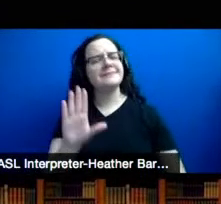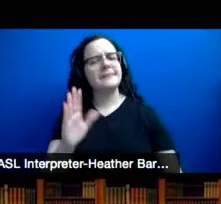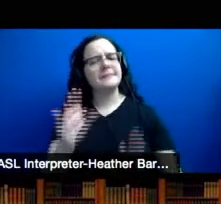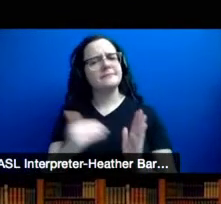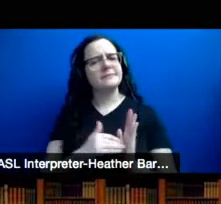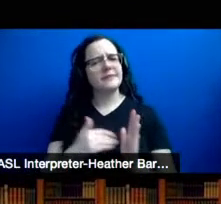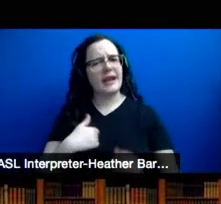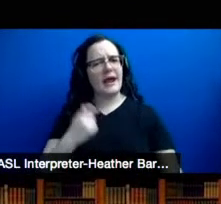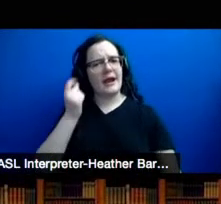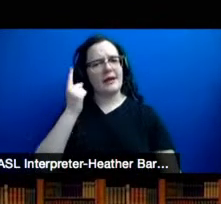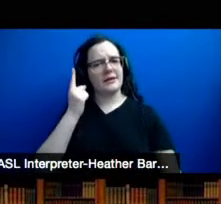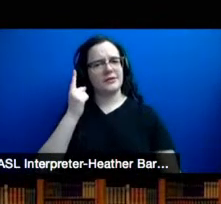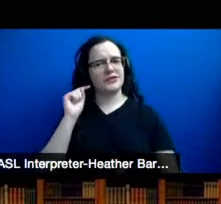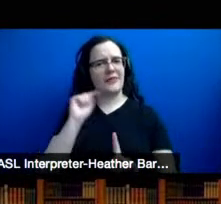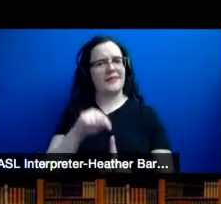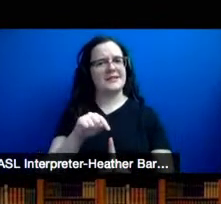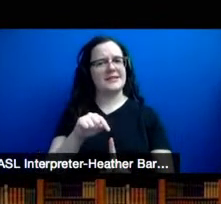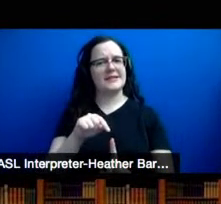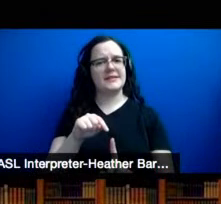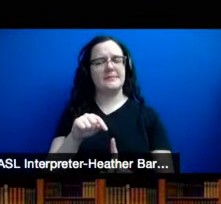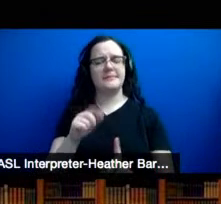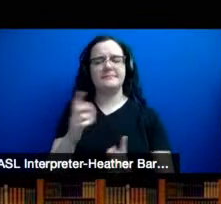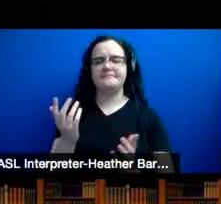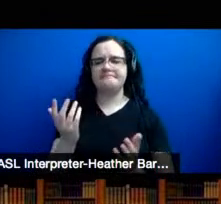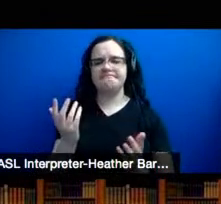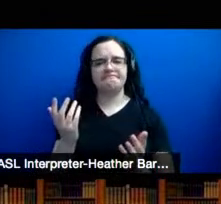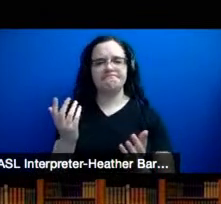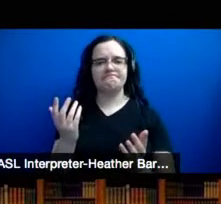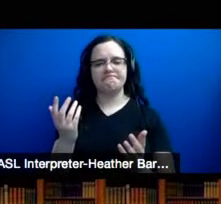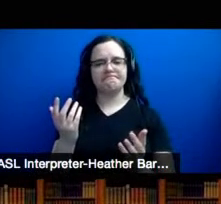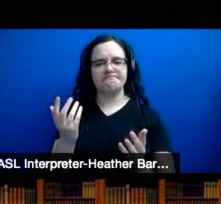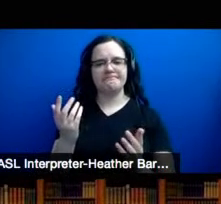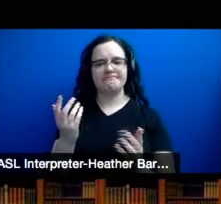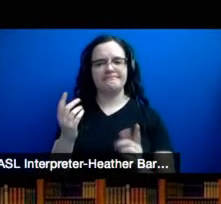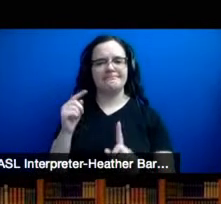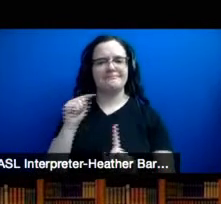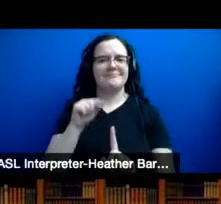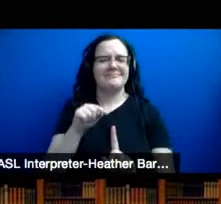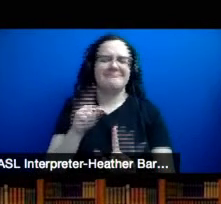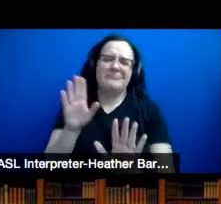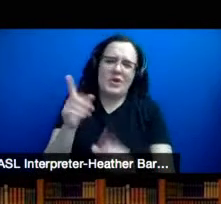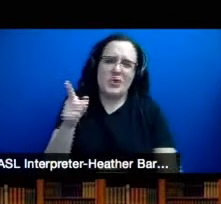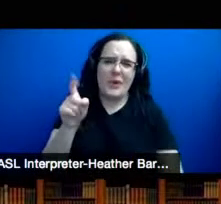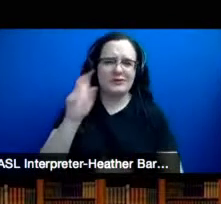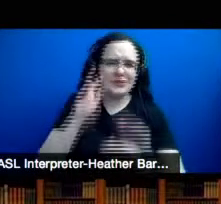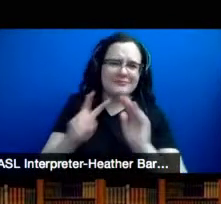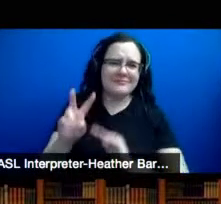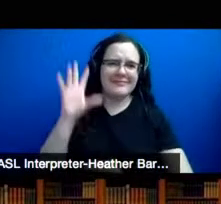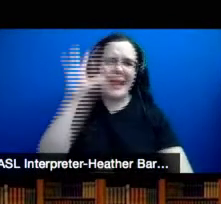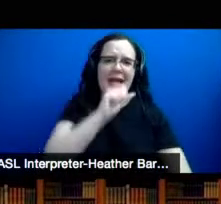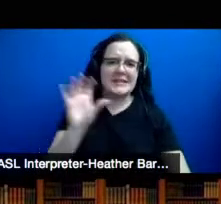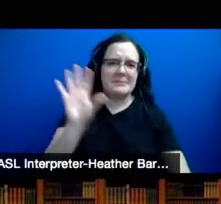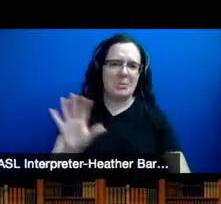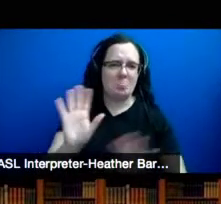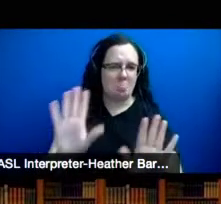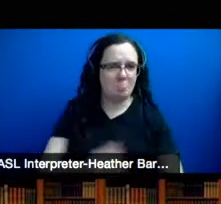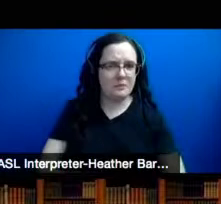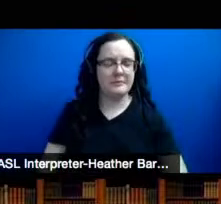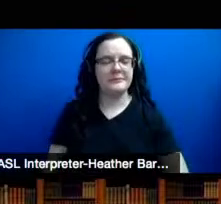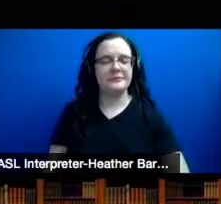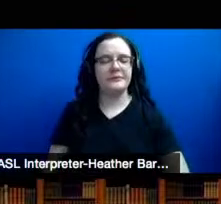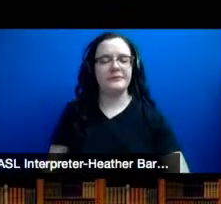understand that this is going to involve, you know, estimates on your part, but I wanted